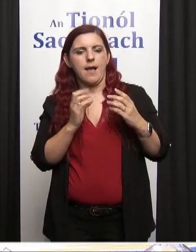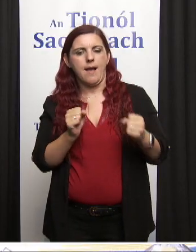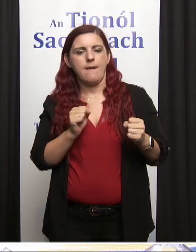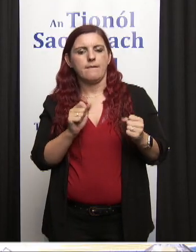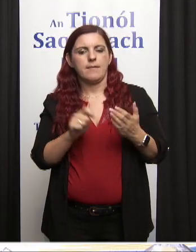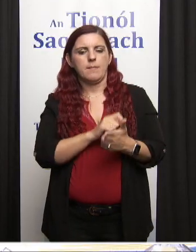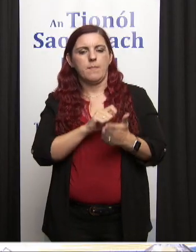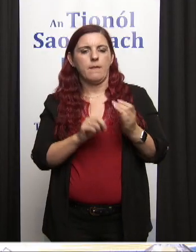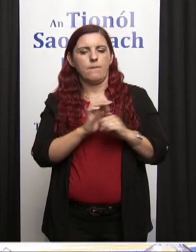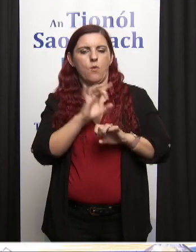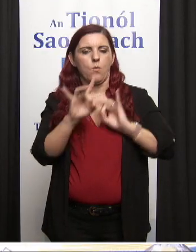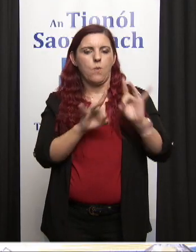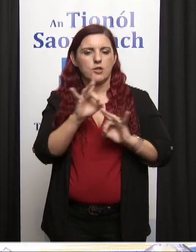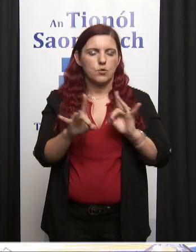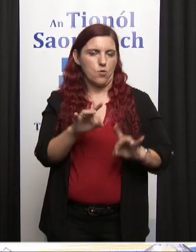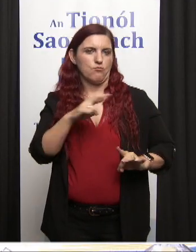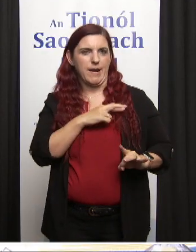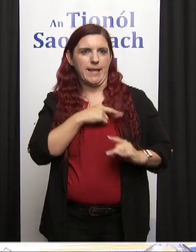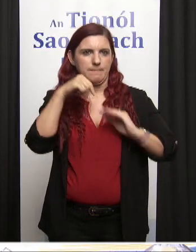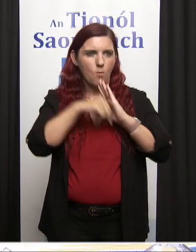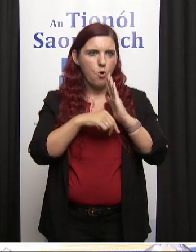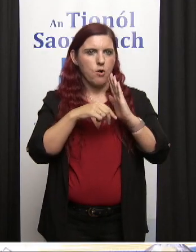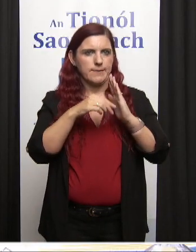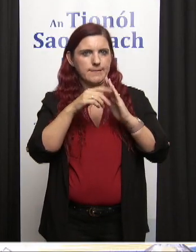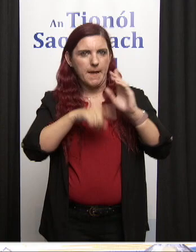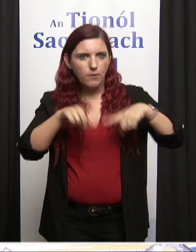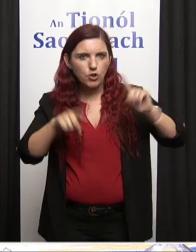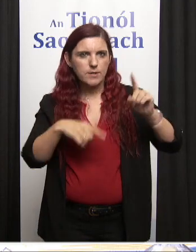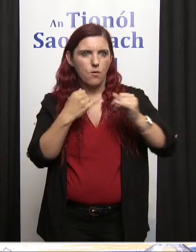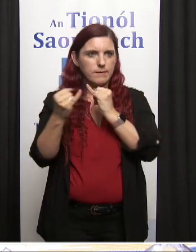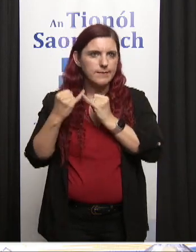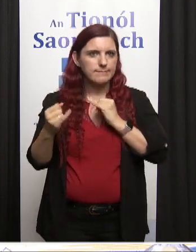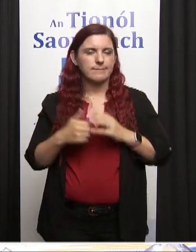know, for questions where there is a real kind of divergence of opinion.